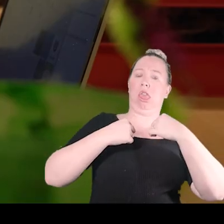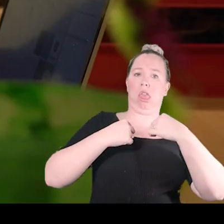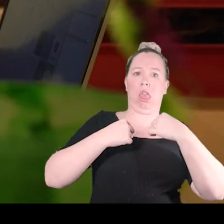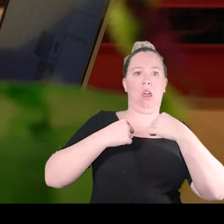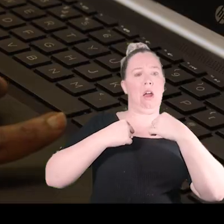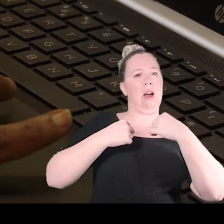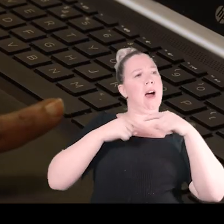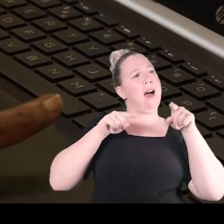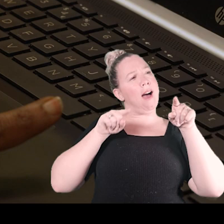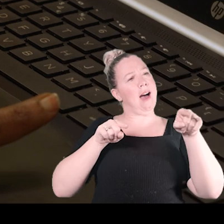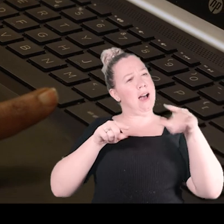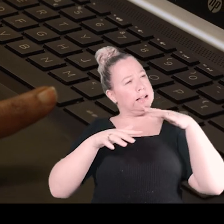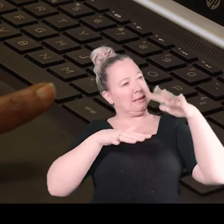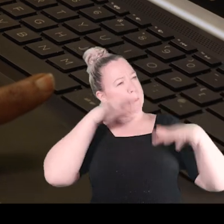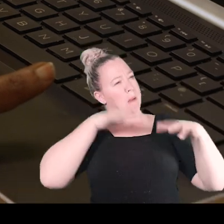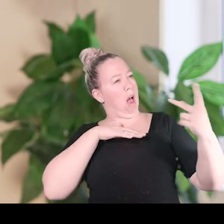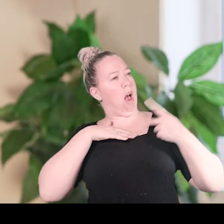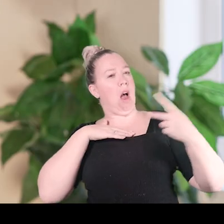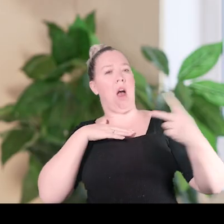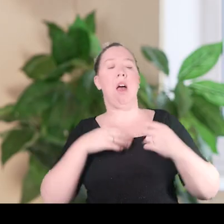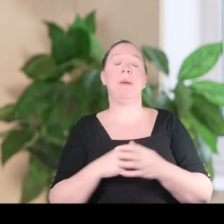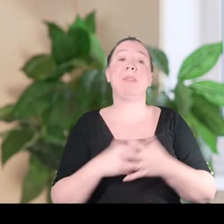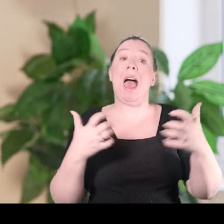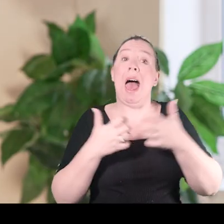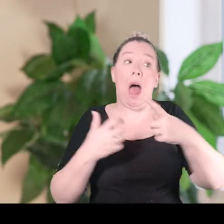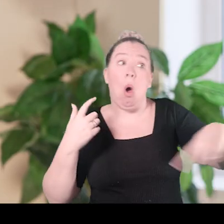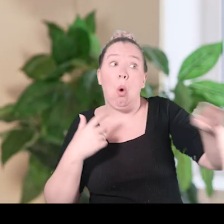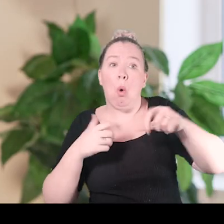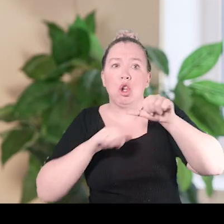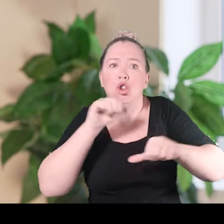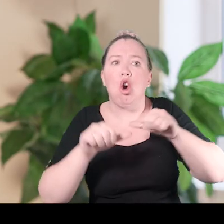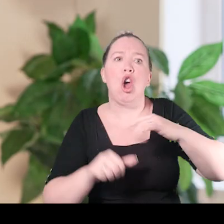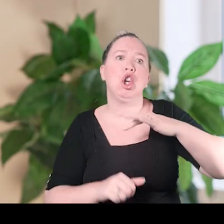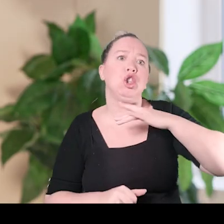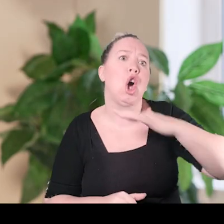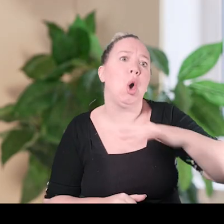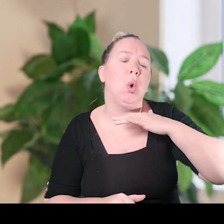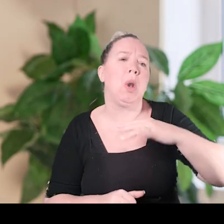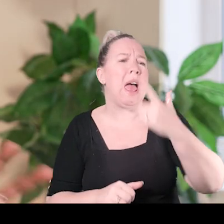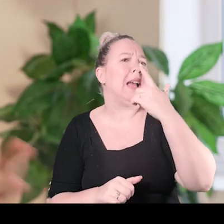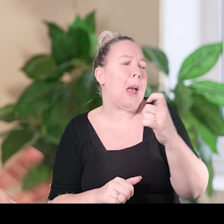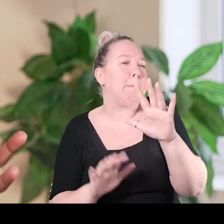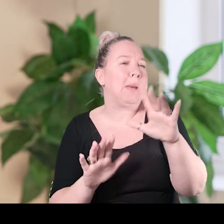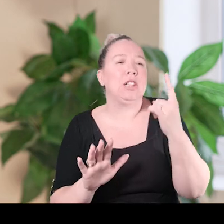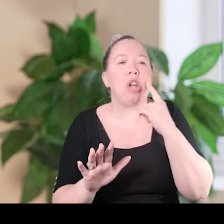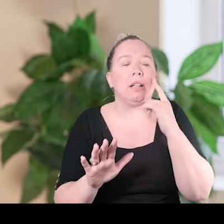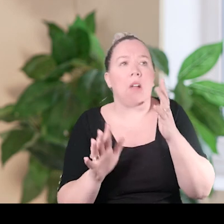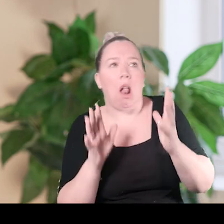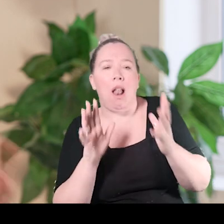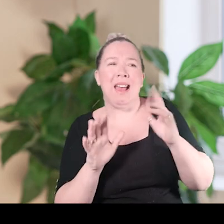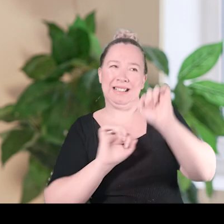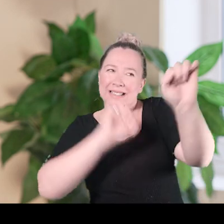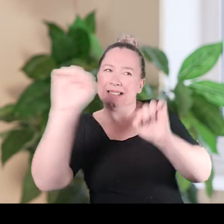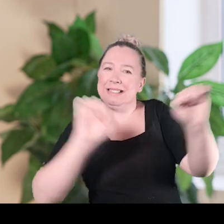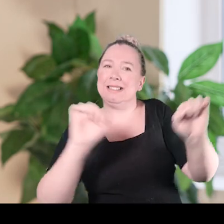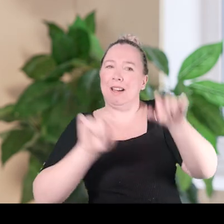us. The approach to talking about it, the tone can be gentle. I think different people's experiences